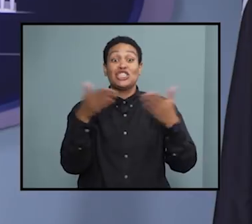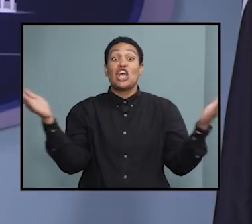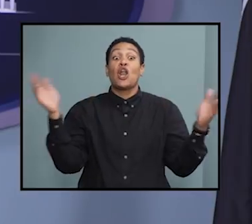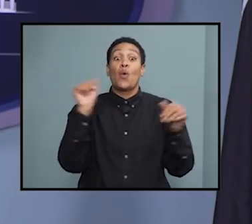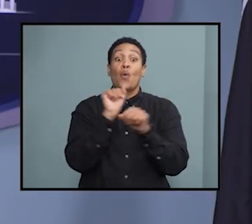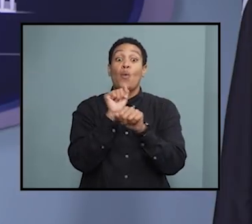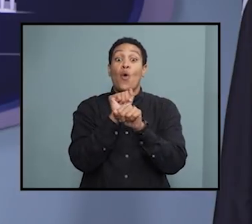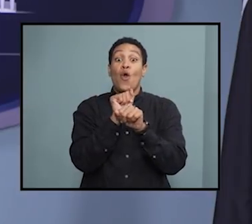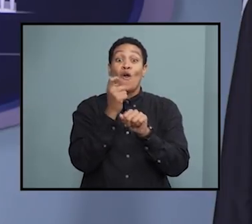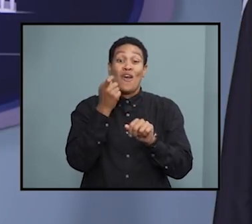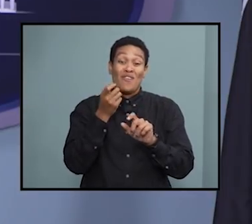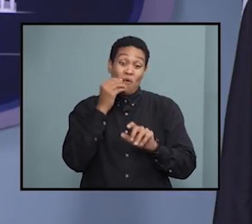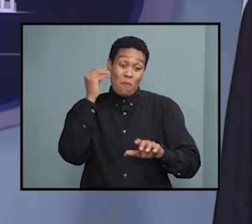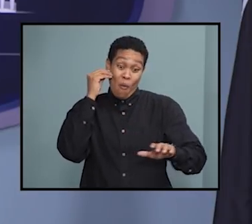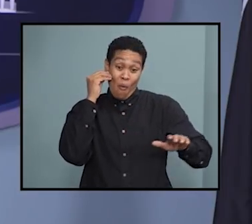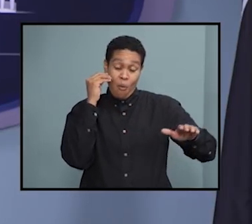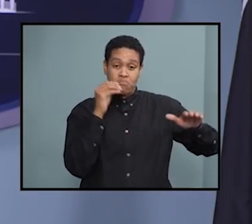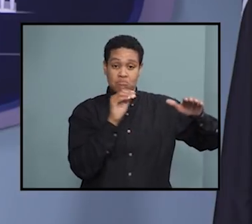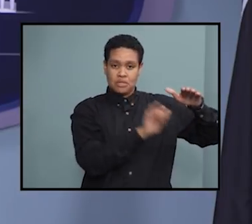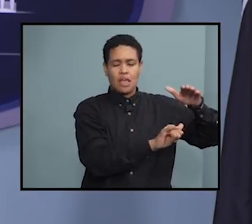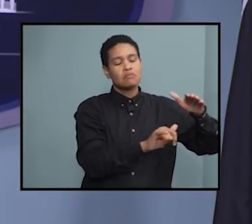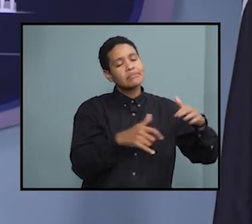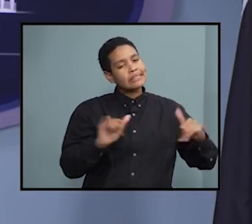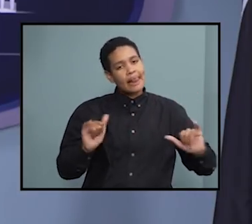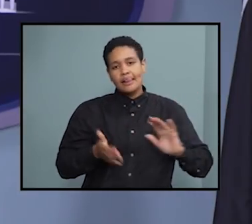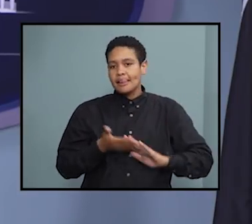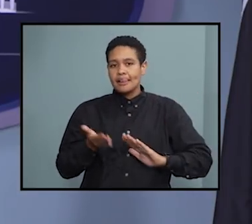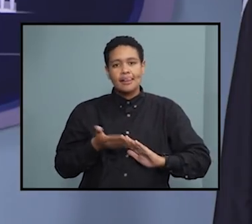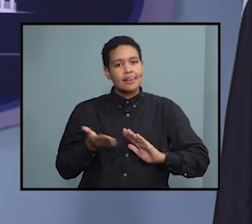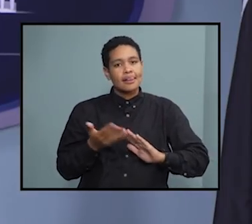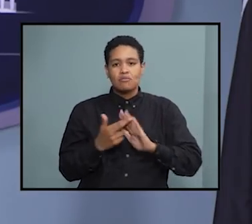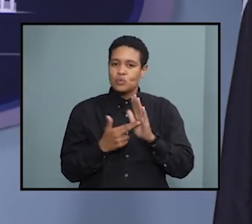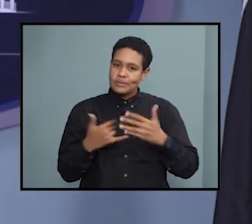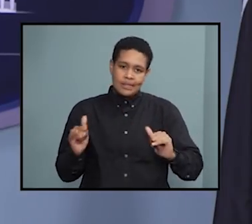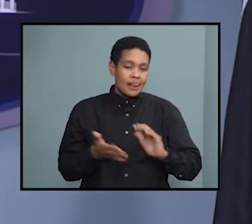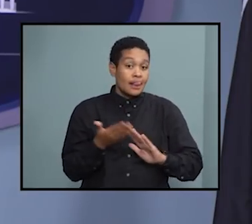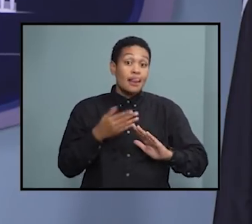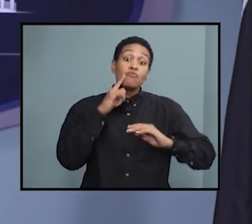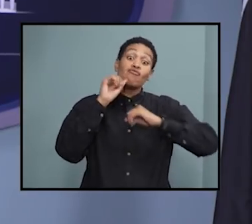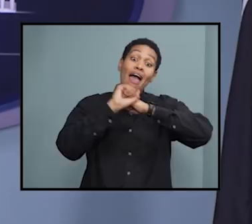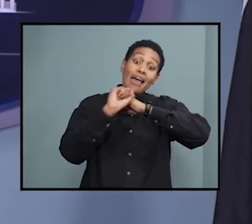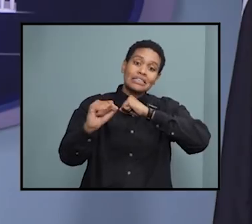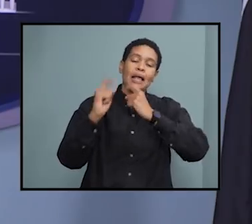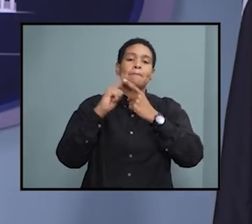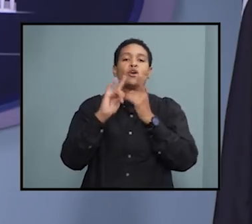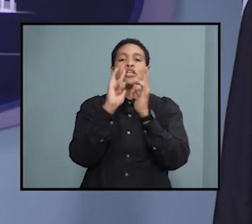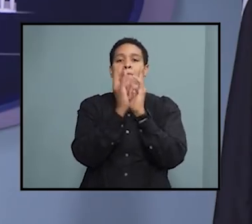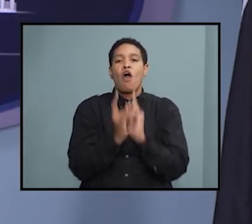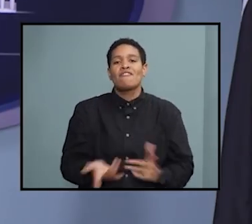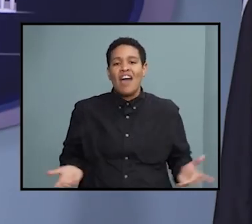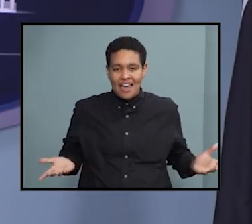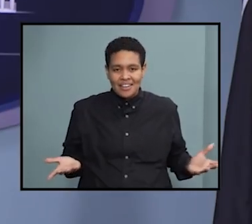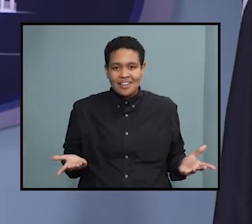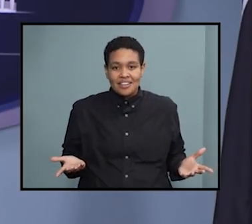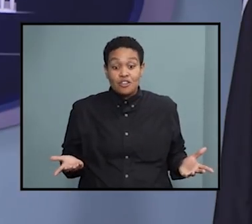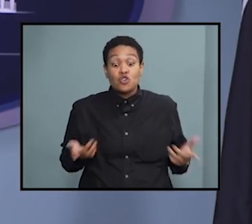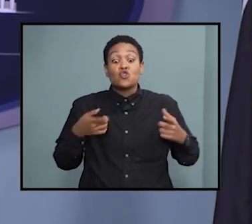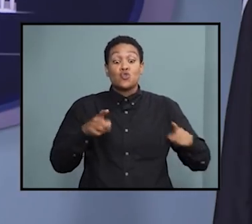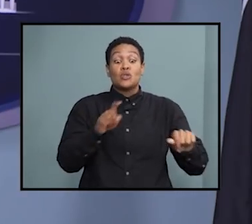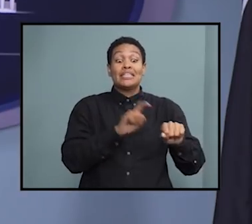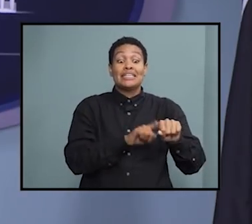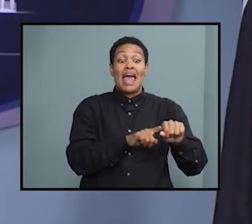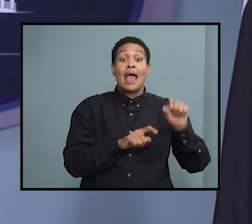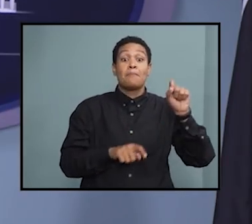from home order remains in place and has been extended and modified. So during the